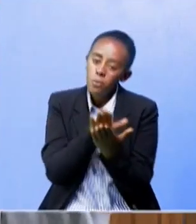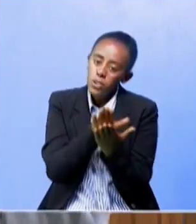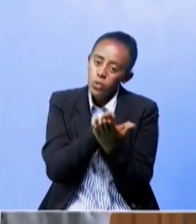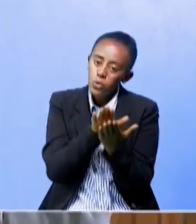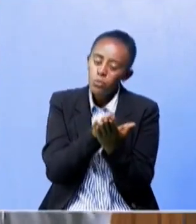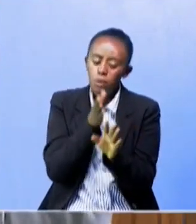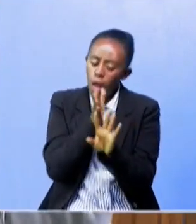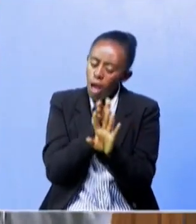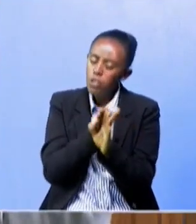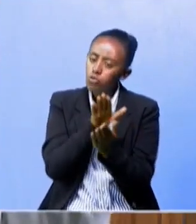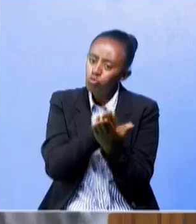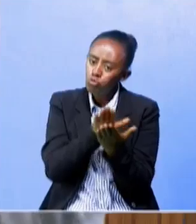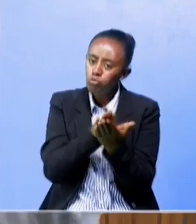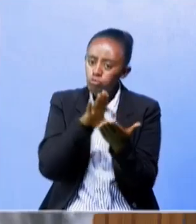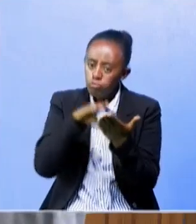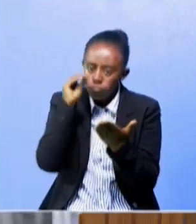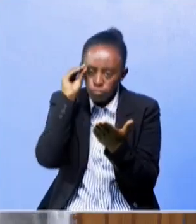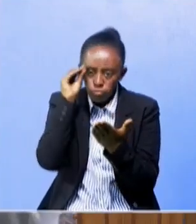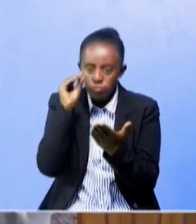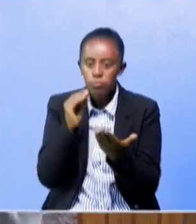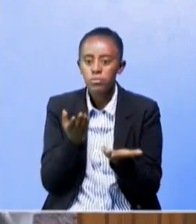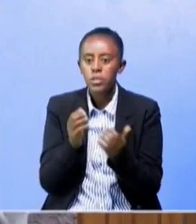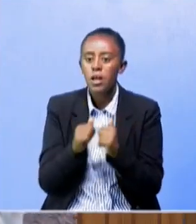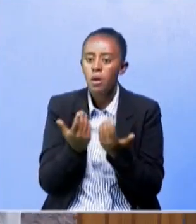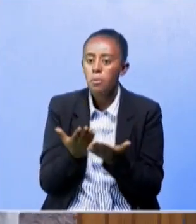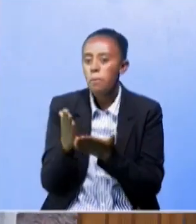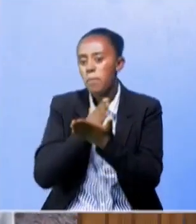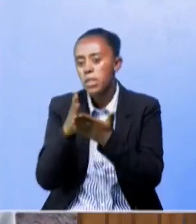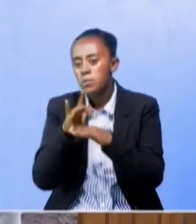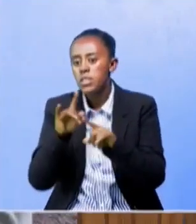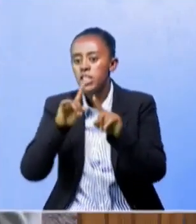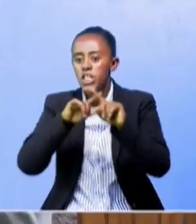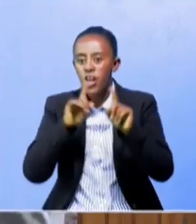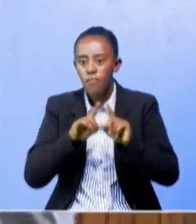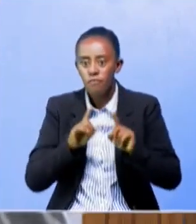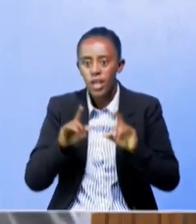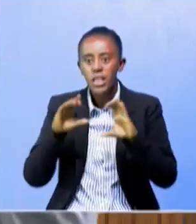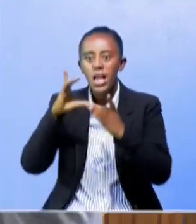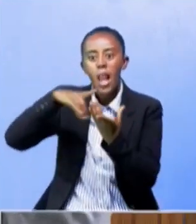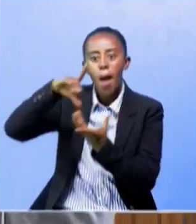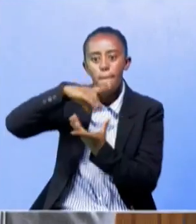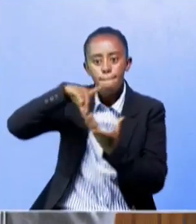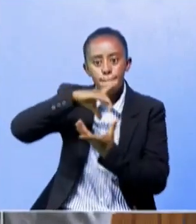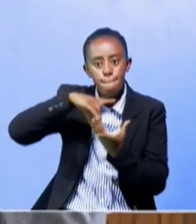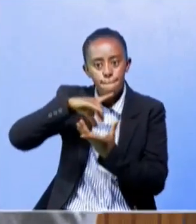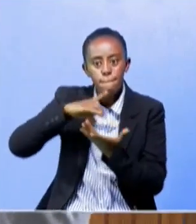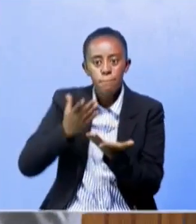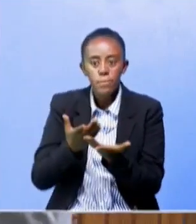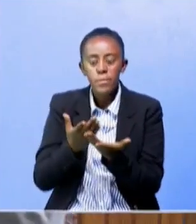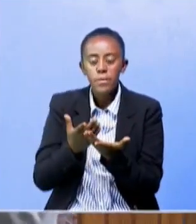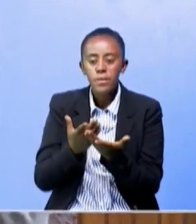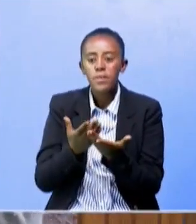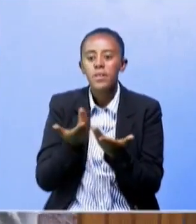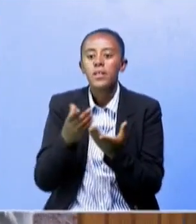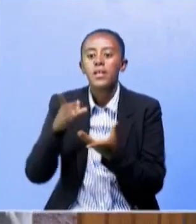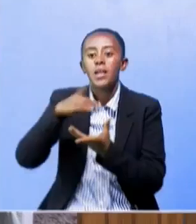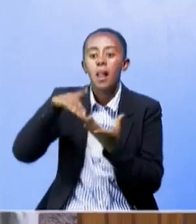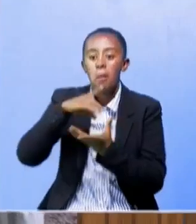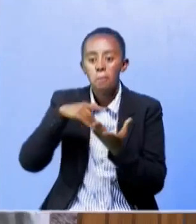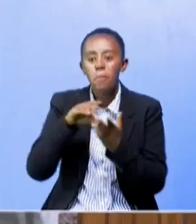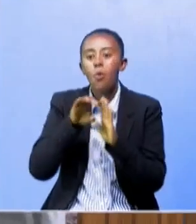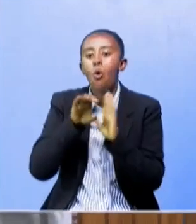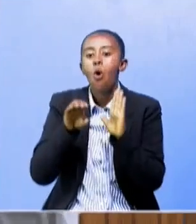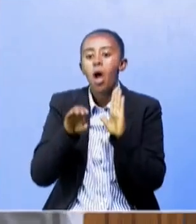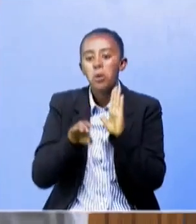at school level. How far girls are participating in different clubs, okay? Yeah, co-curricular activities.